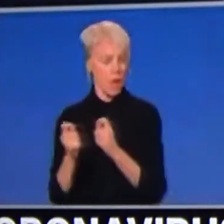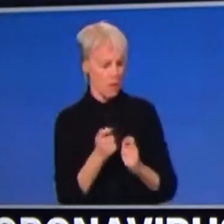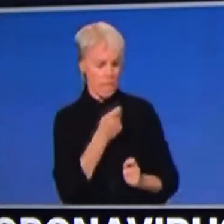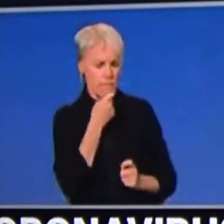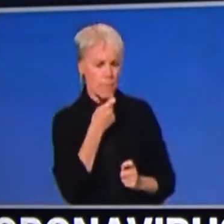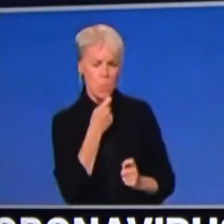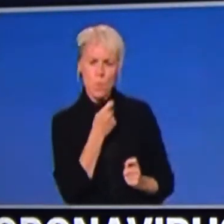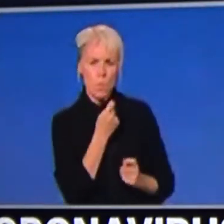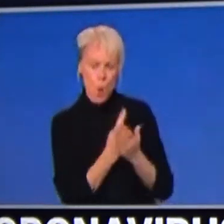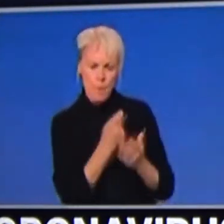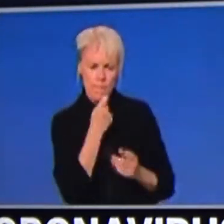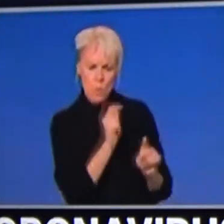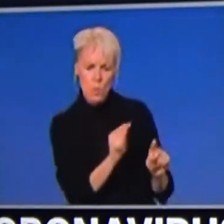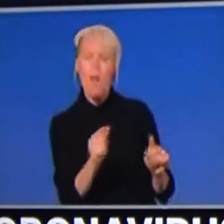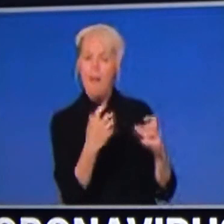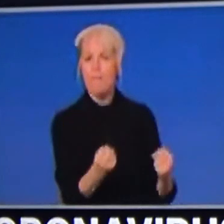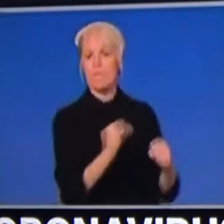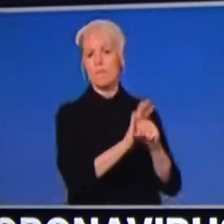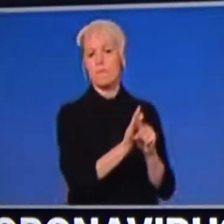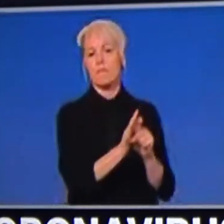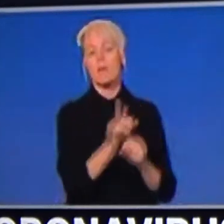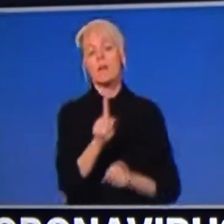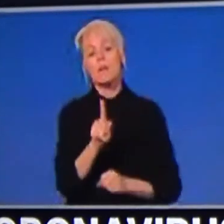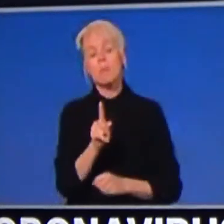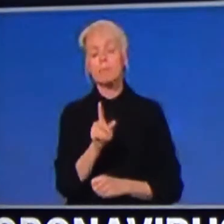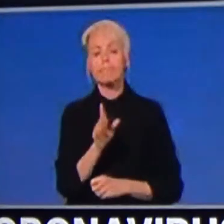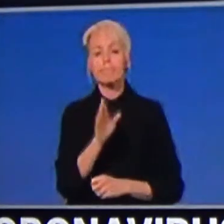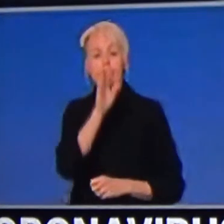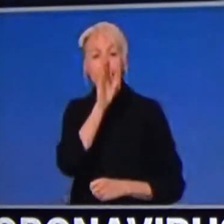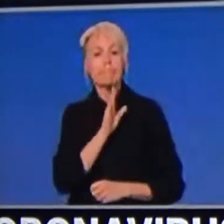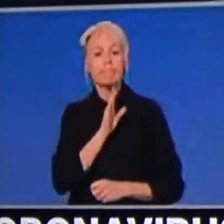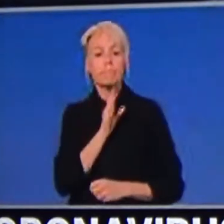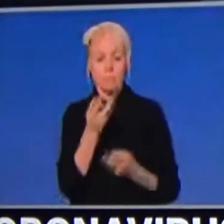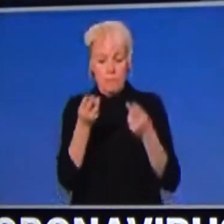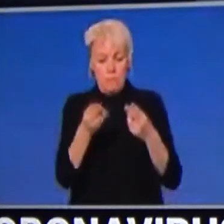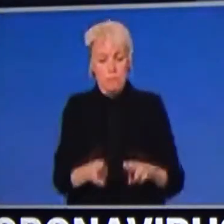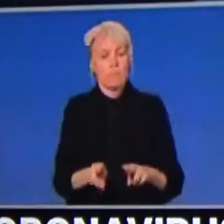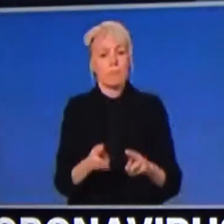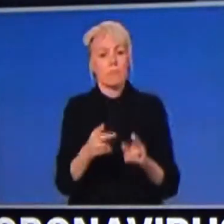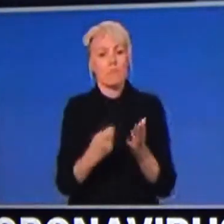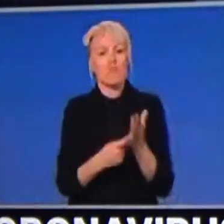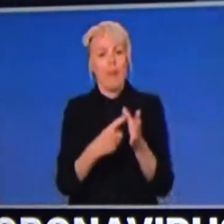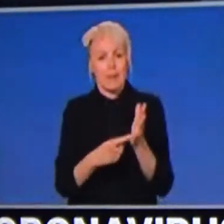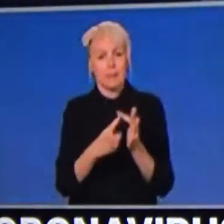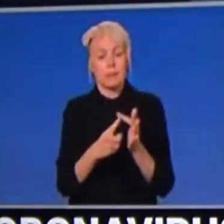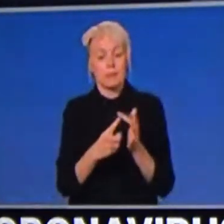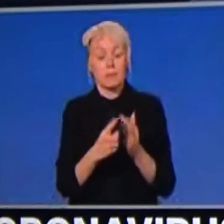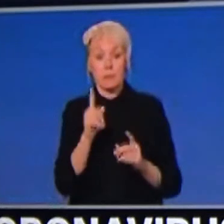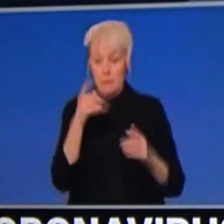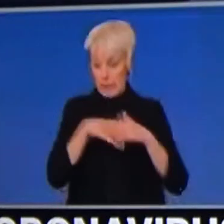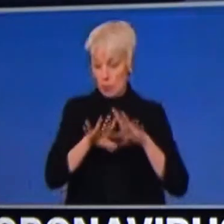is the rather morbid statistic of the fatality rate, which is at just under 1% at the moment. Now, when you look